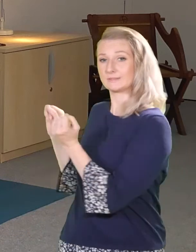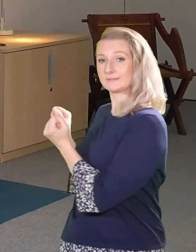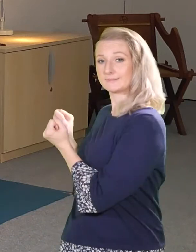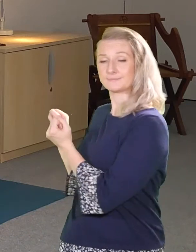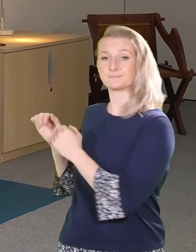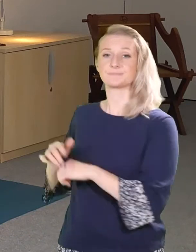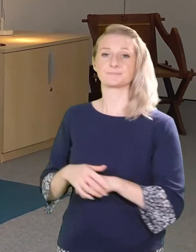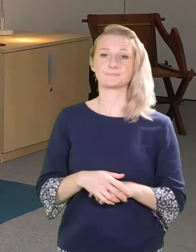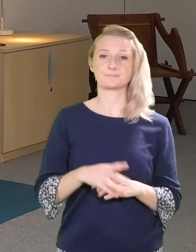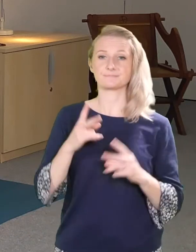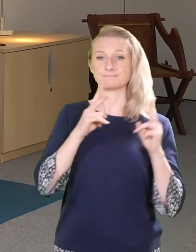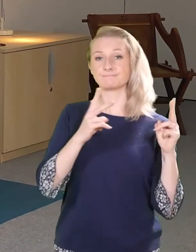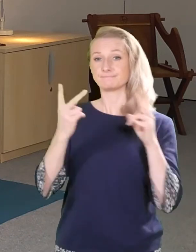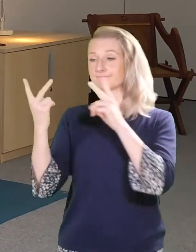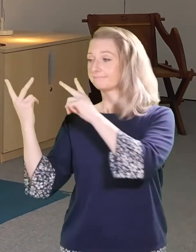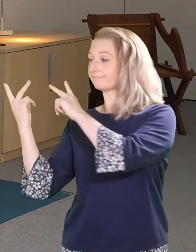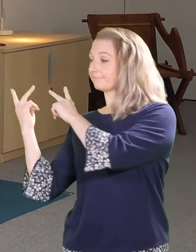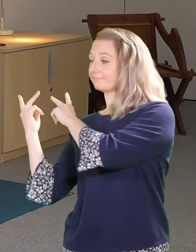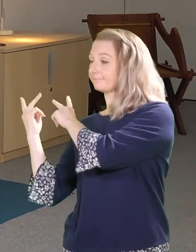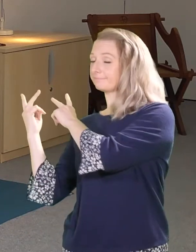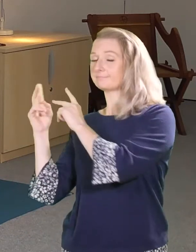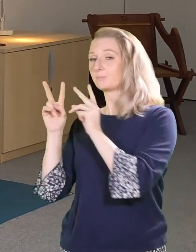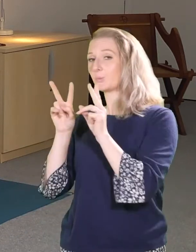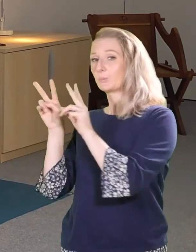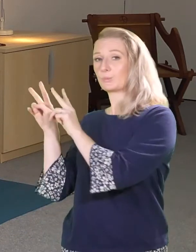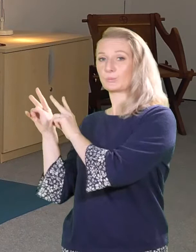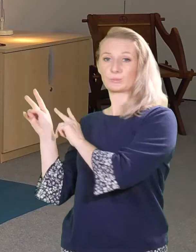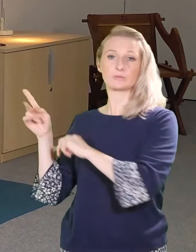looking over that shoulder, taking a few breaths here.